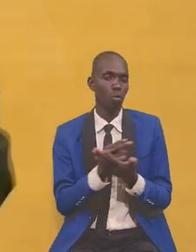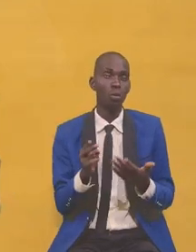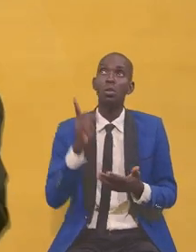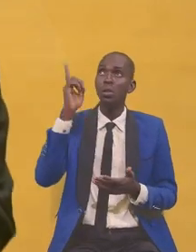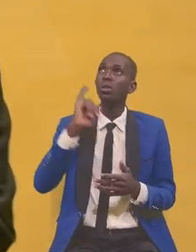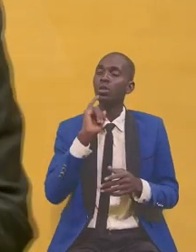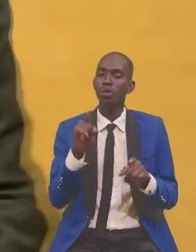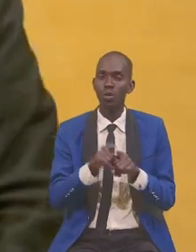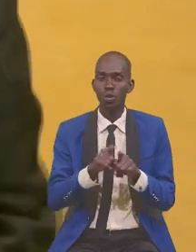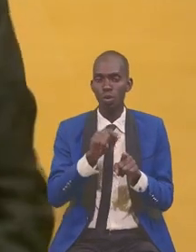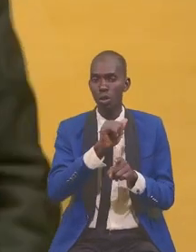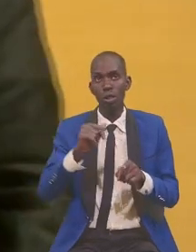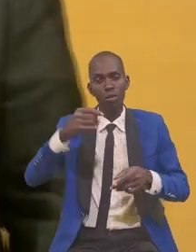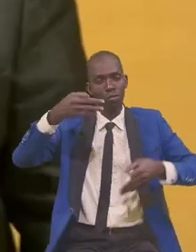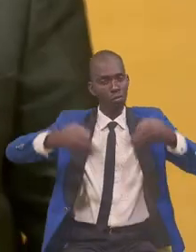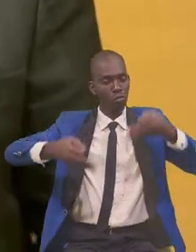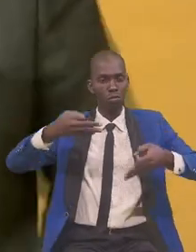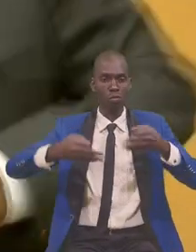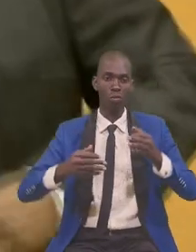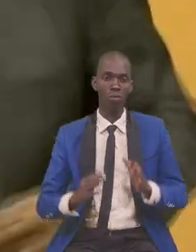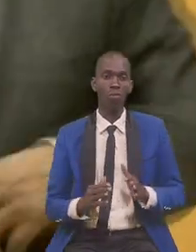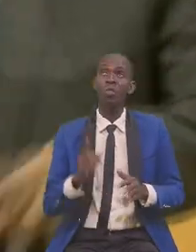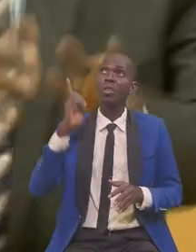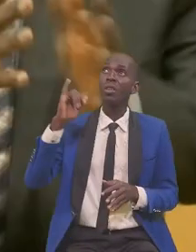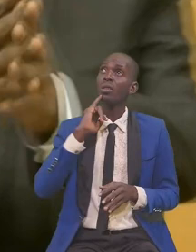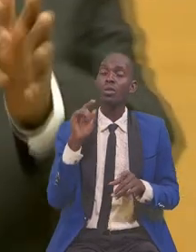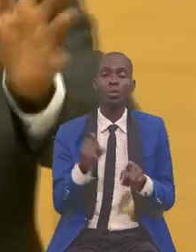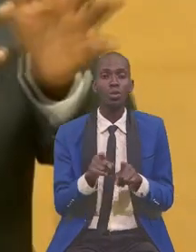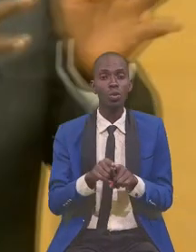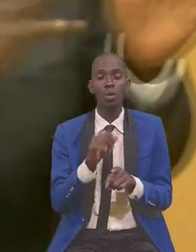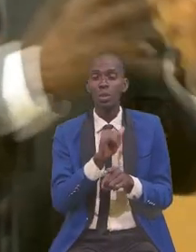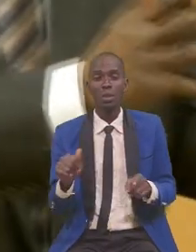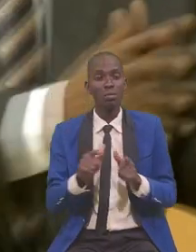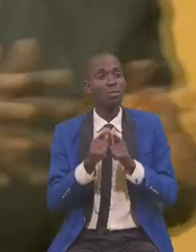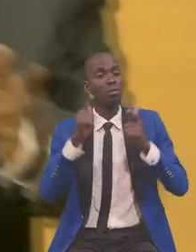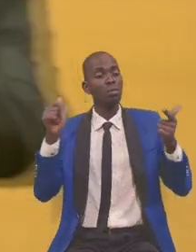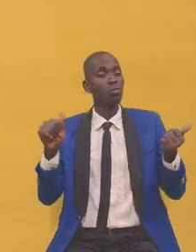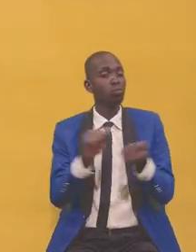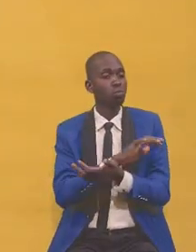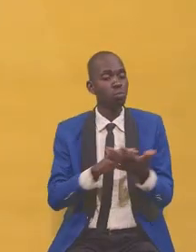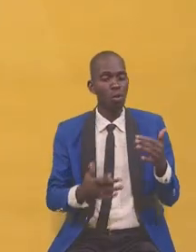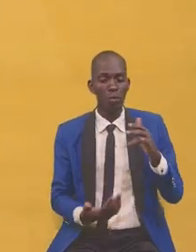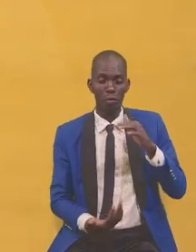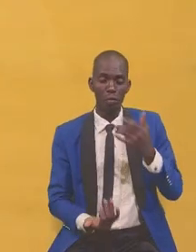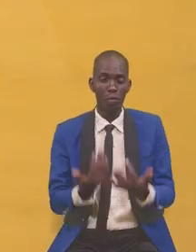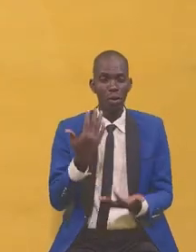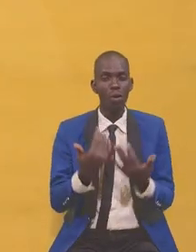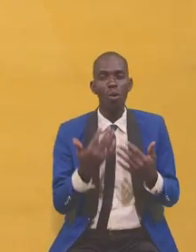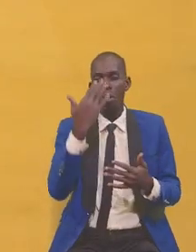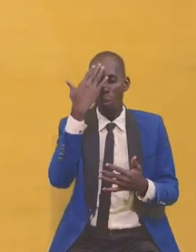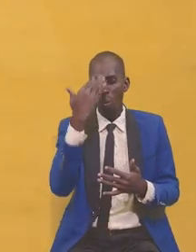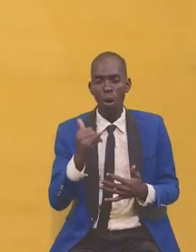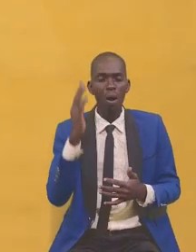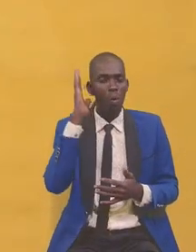And God is also a consuming fire. Why do you dwell on only one of